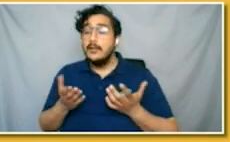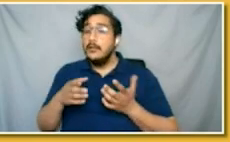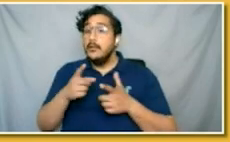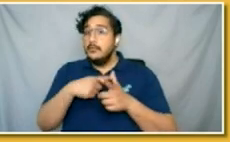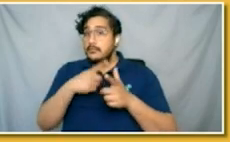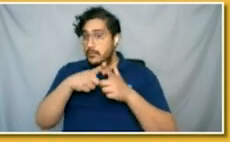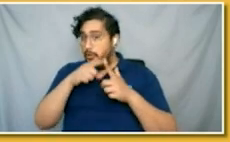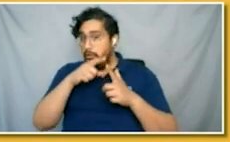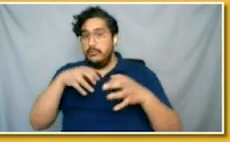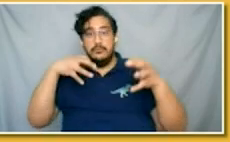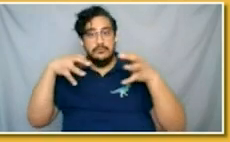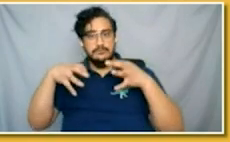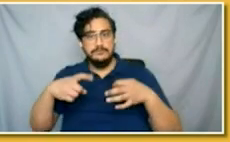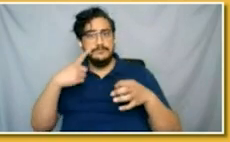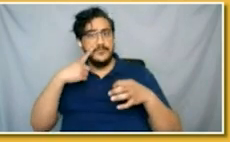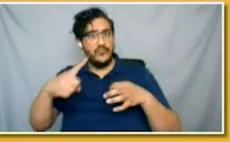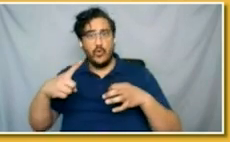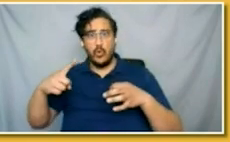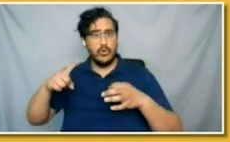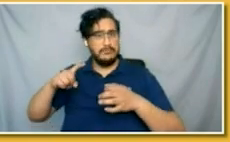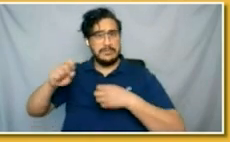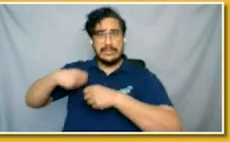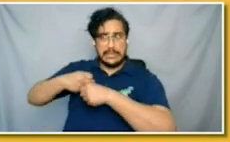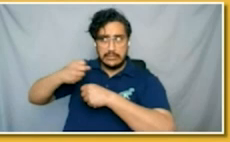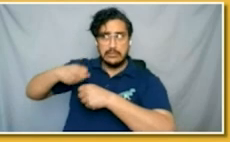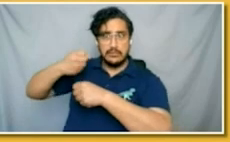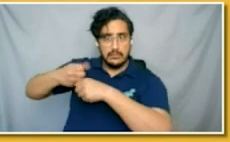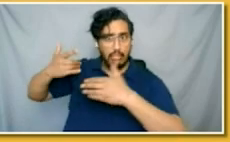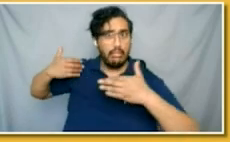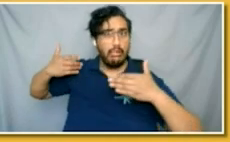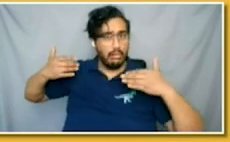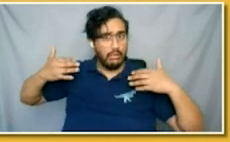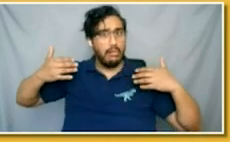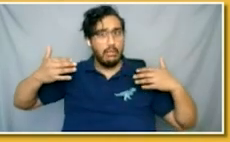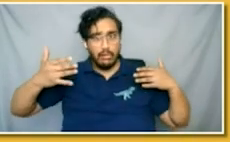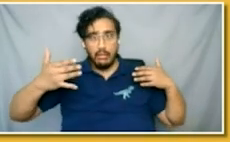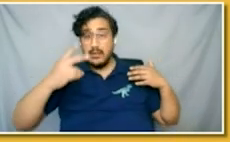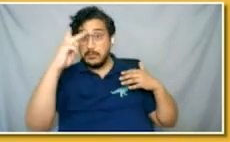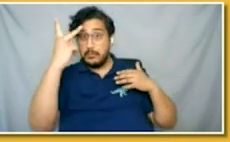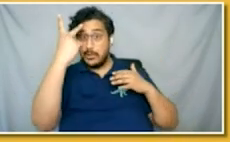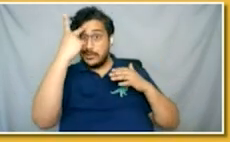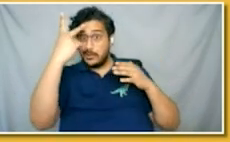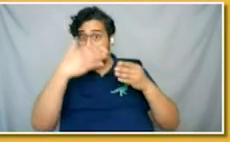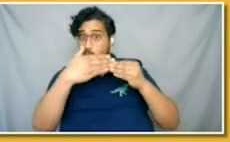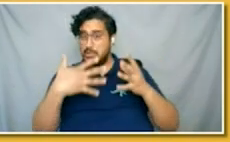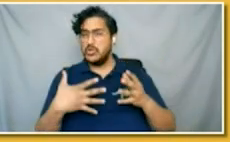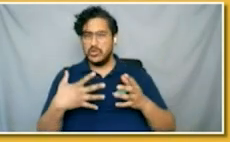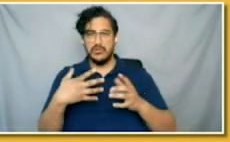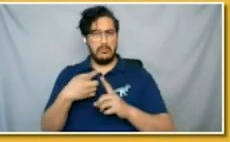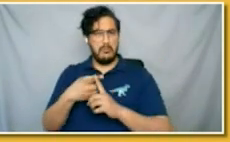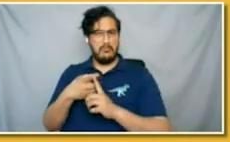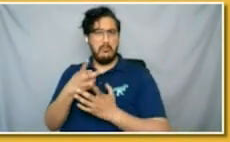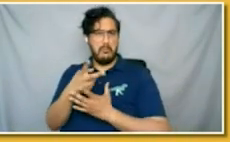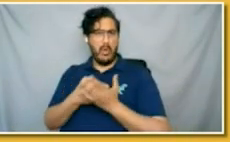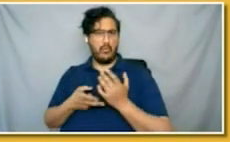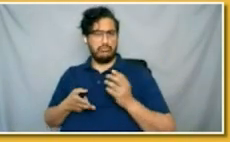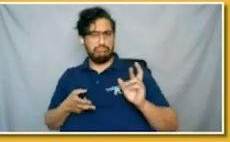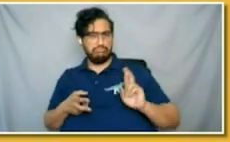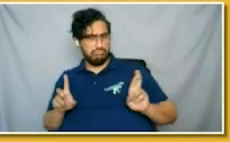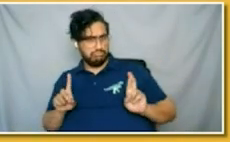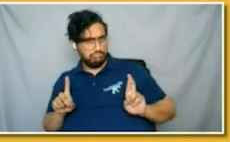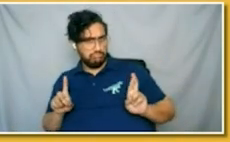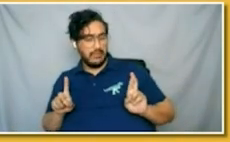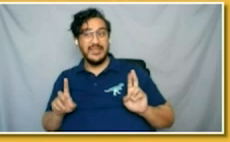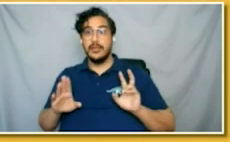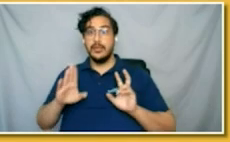decades, corporations and political leaders, Republicans and Democrats, conspire to privatize the Postal Service for